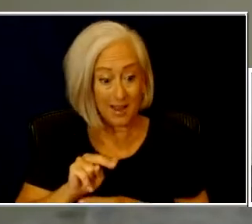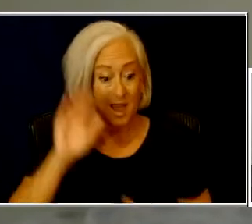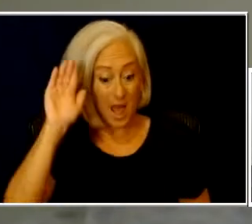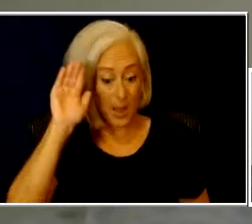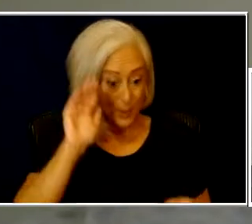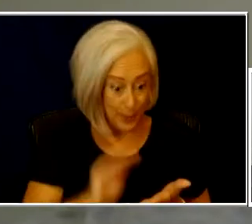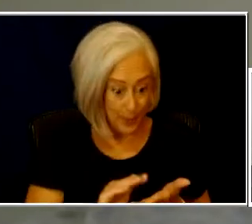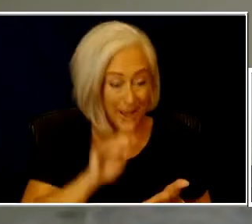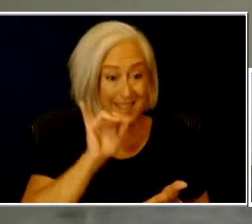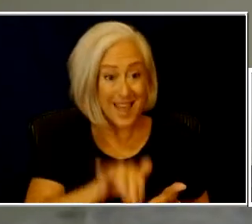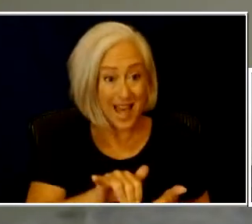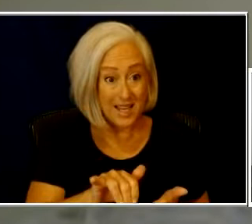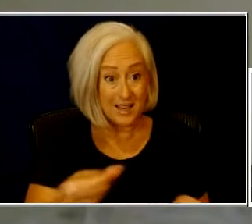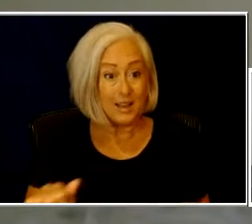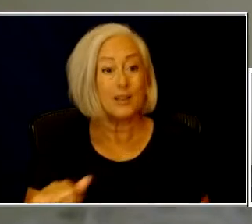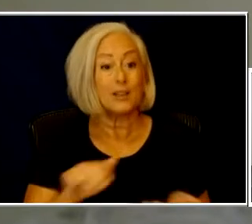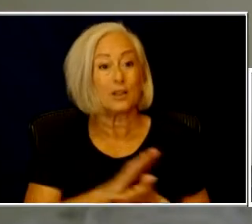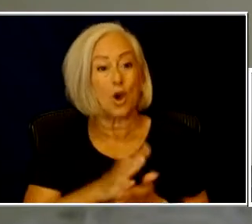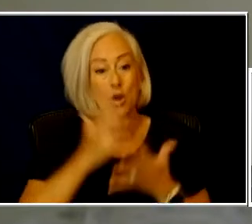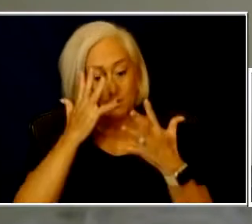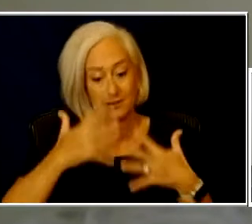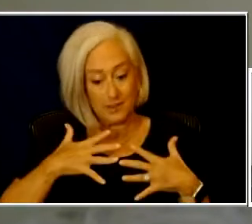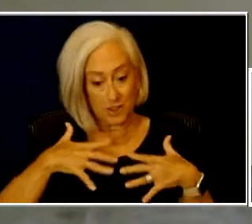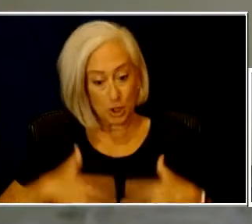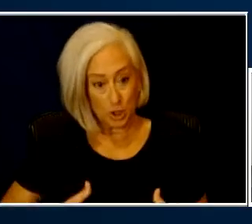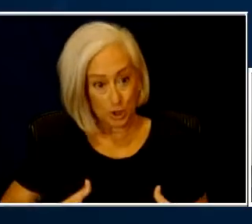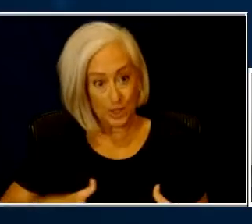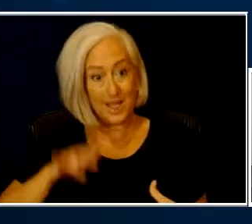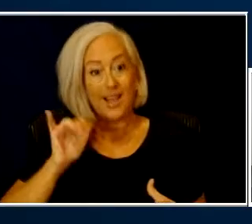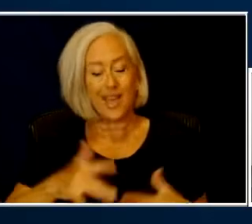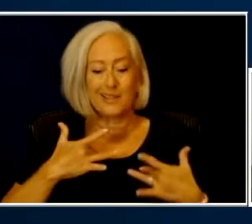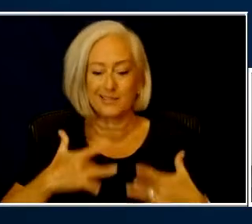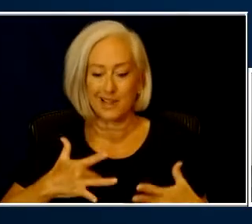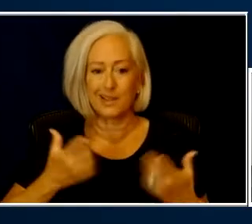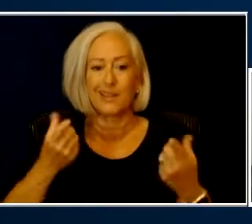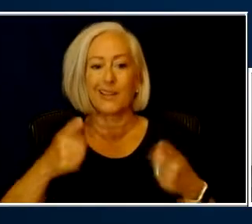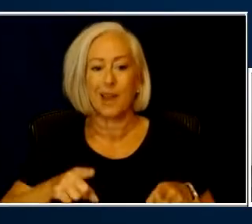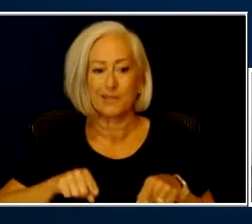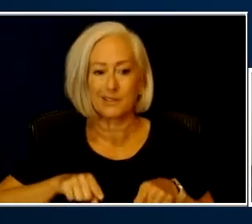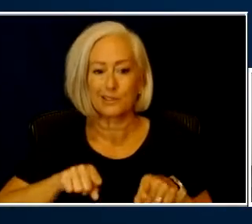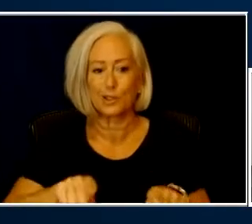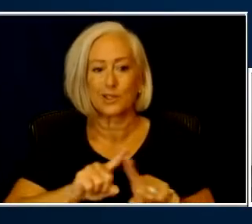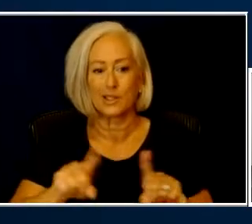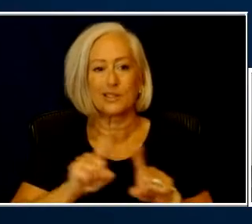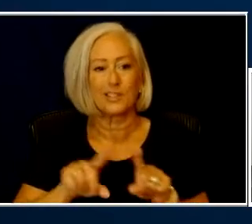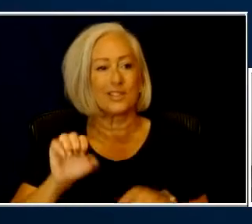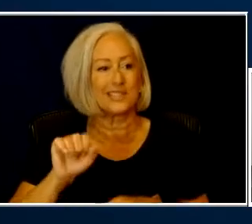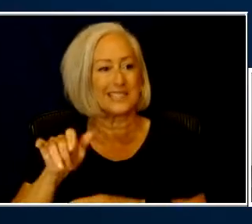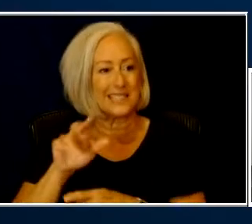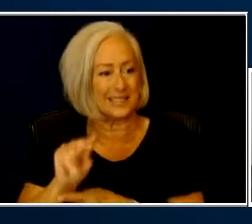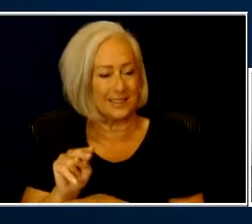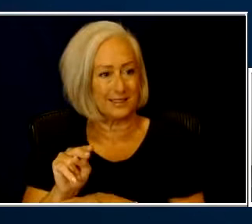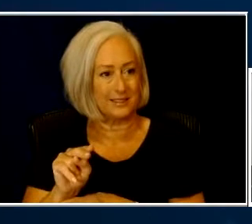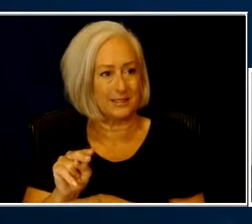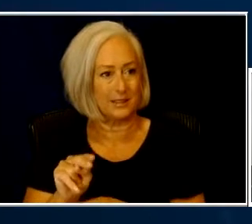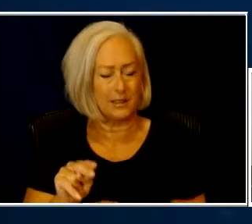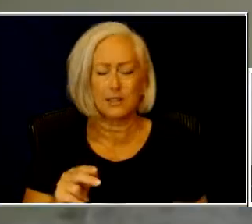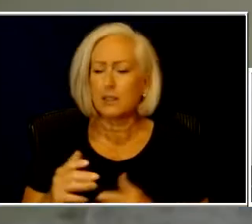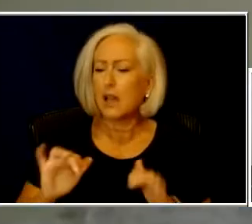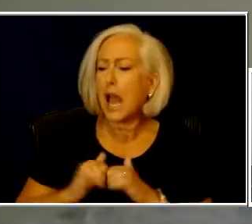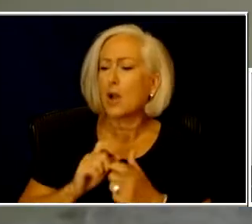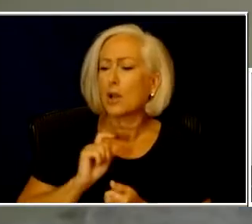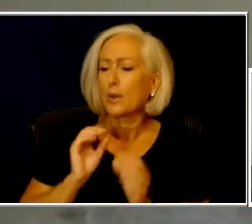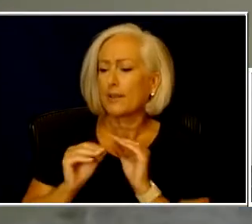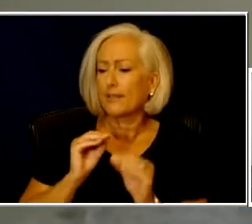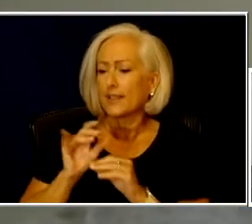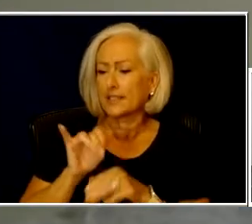the depressive type that has a seasonal pattern to it. So what's reverse seasonal affective disorder? So we talk about fall